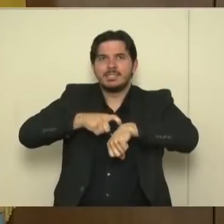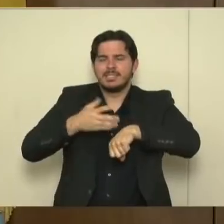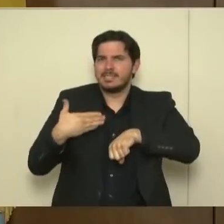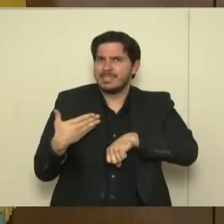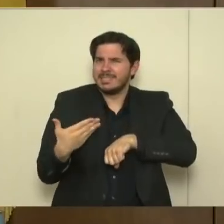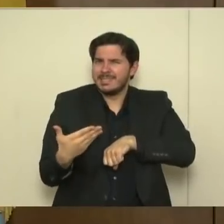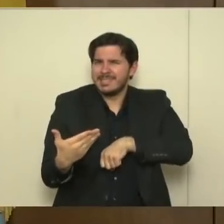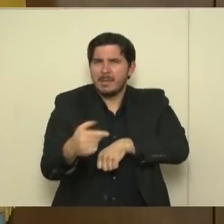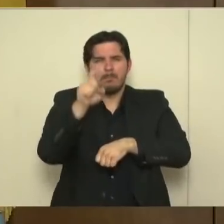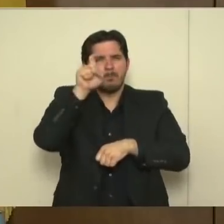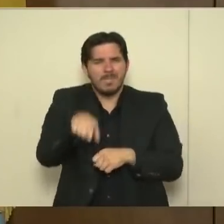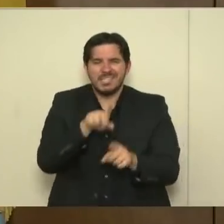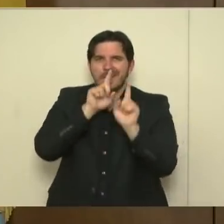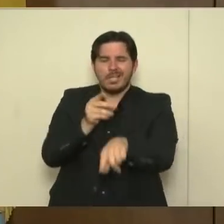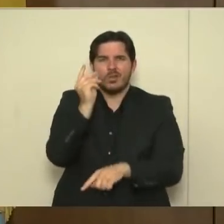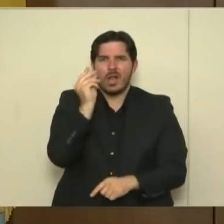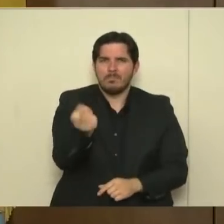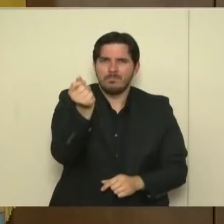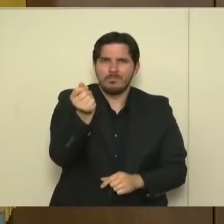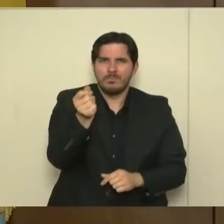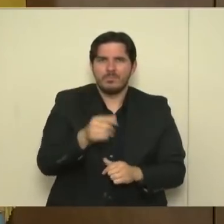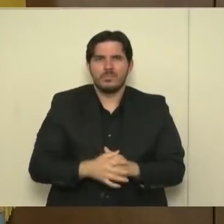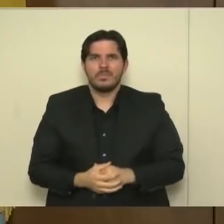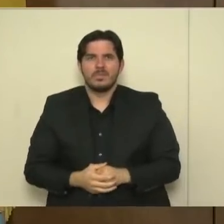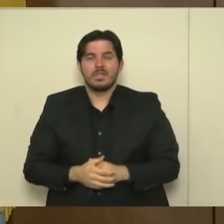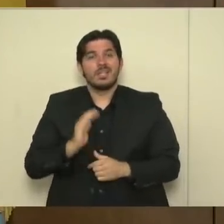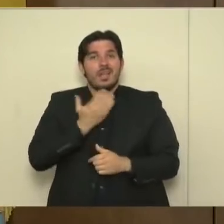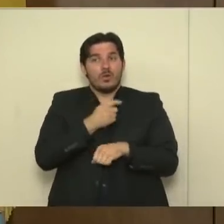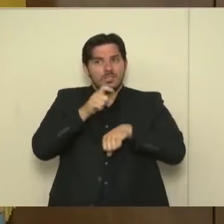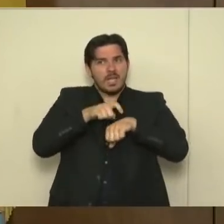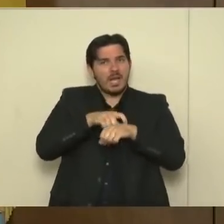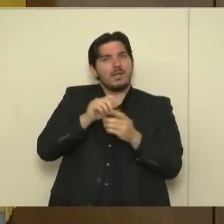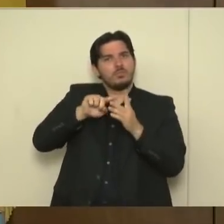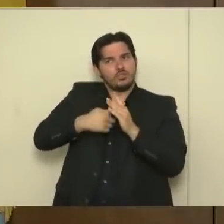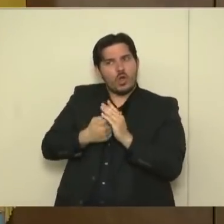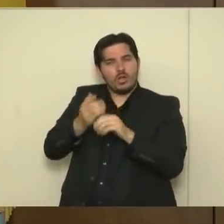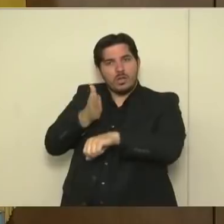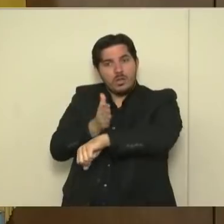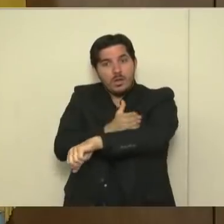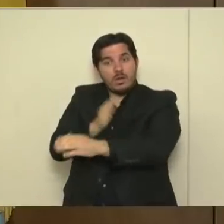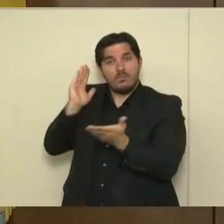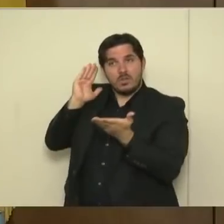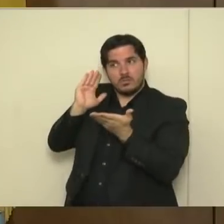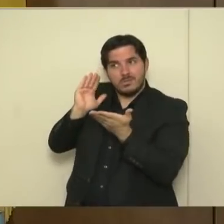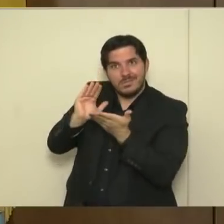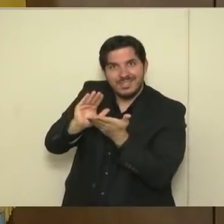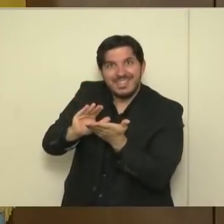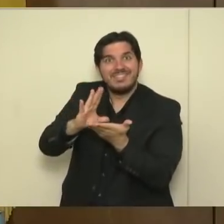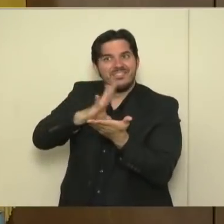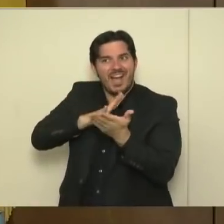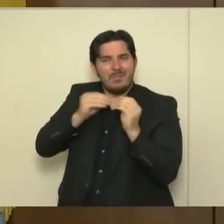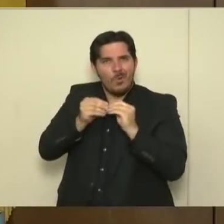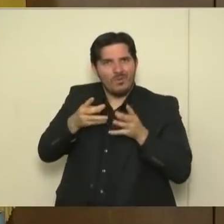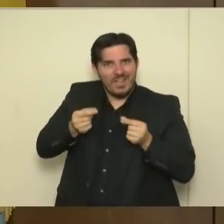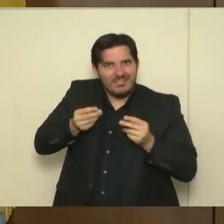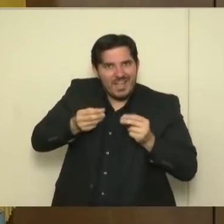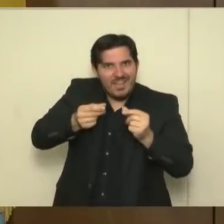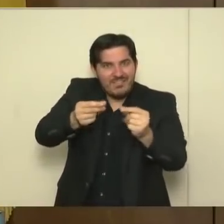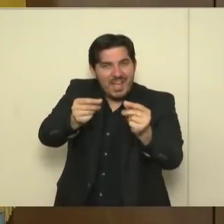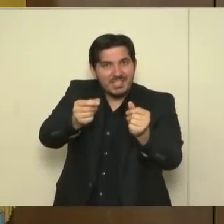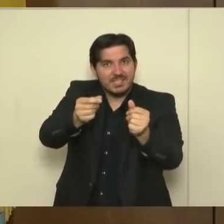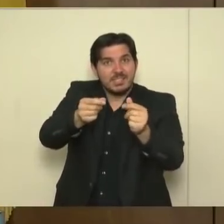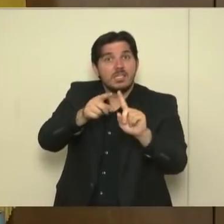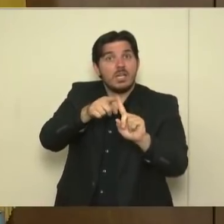an increase and our time frame is being reduced and it's directly related to that ad campaign, but it